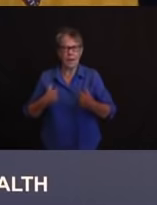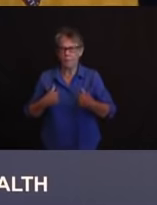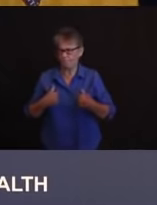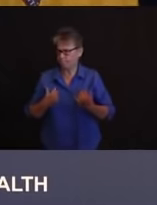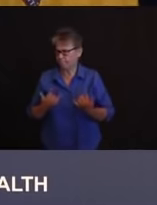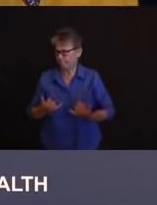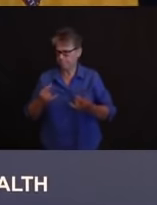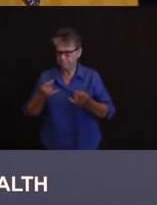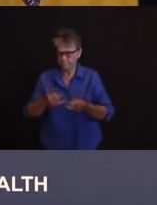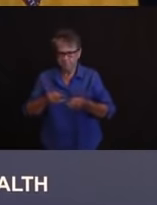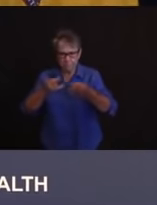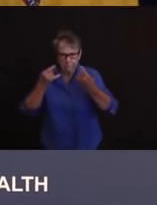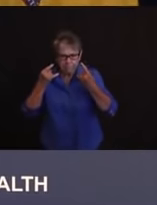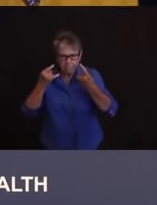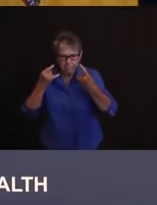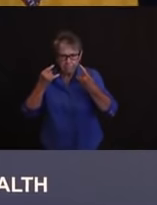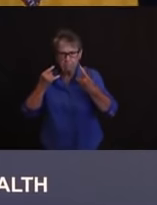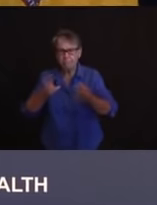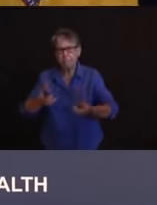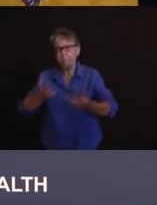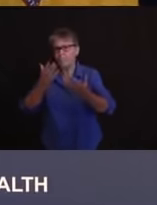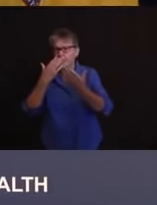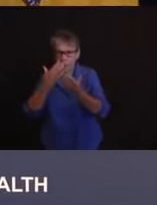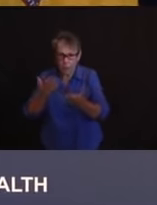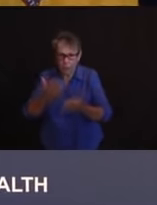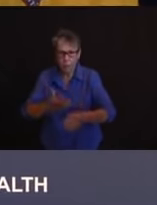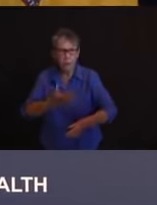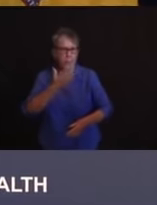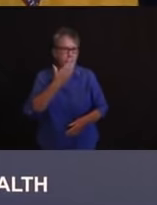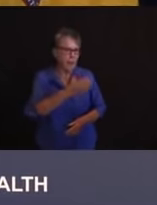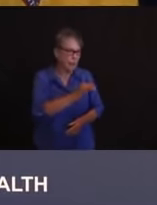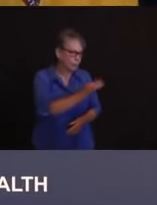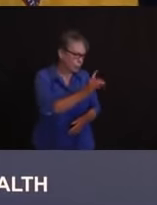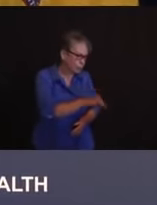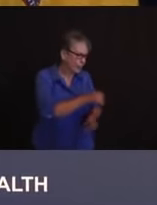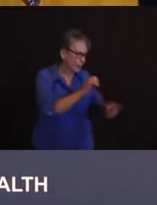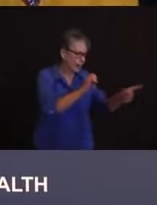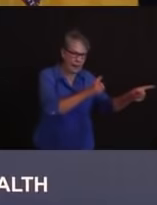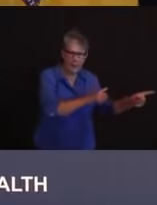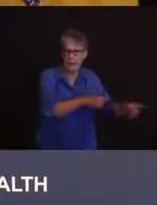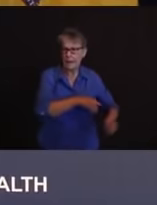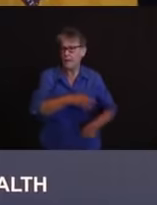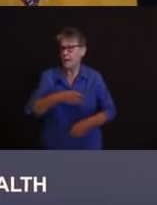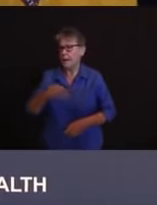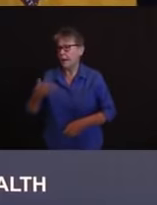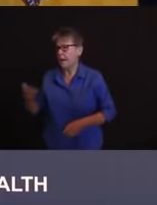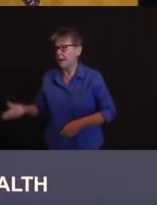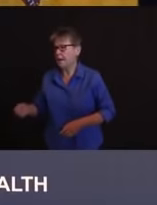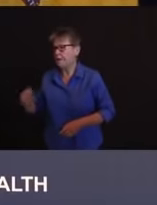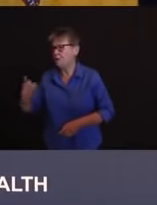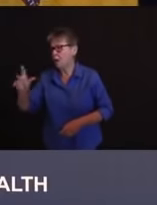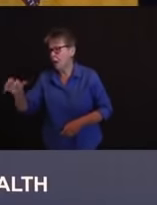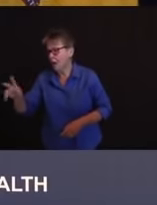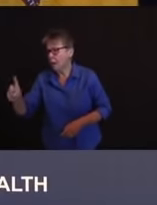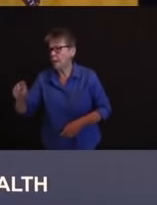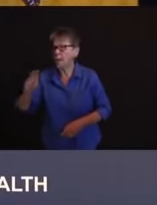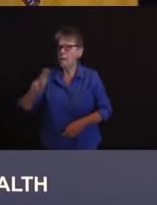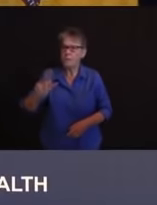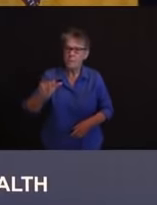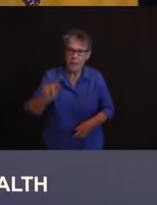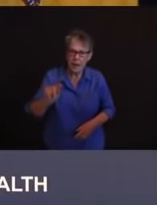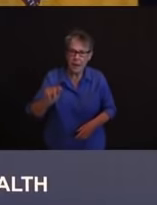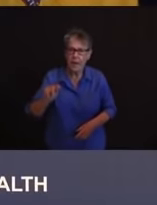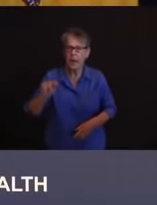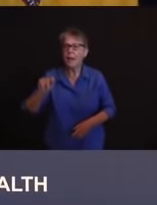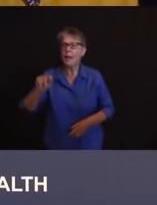Again, thank you, Judy and Ed. Thank you as always. Jared and Matt Plotkin, who joined us as well. Dan will be back Wednesday at